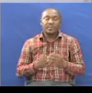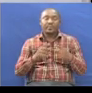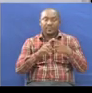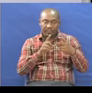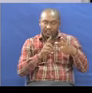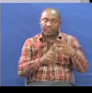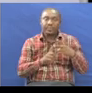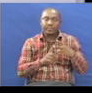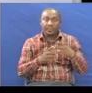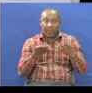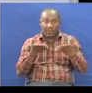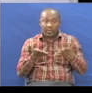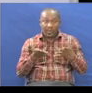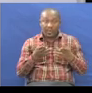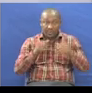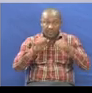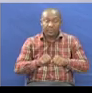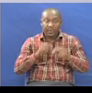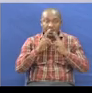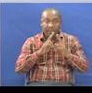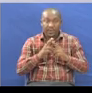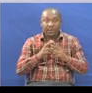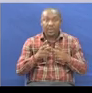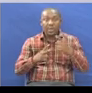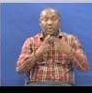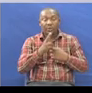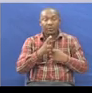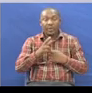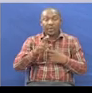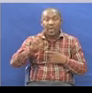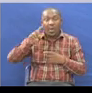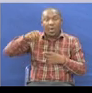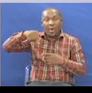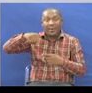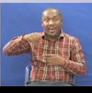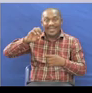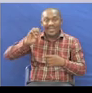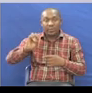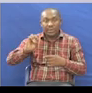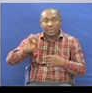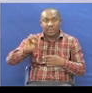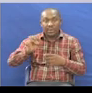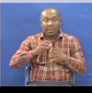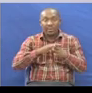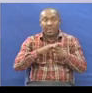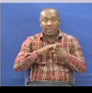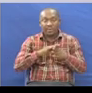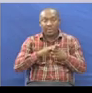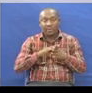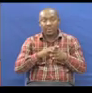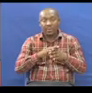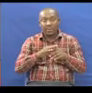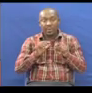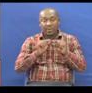Another thing which we shall discuss today is solving quadratic equations by using the concept of difference of two